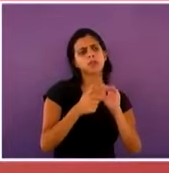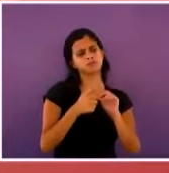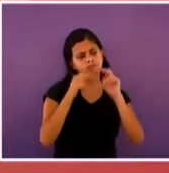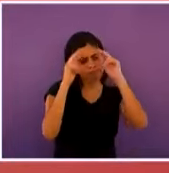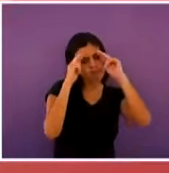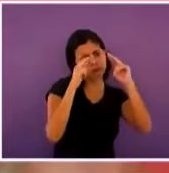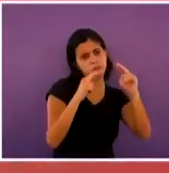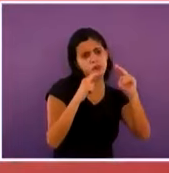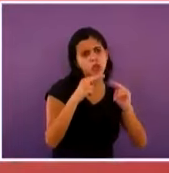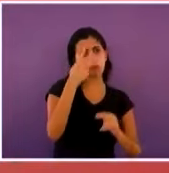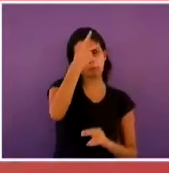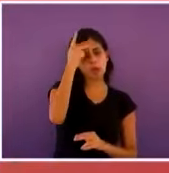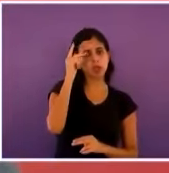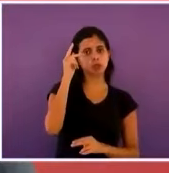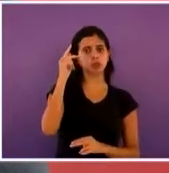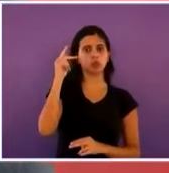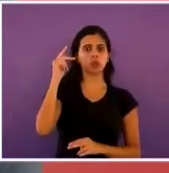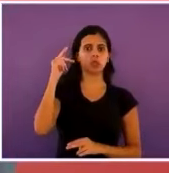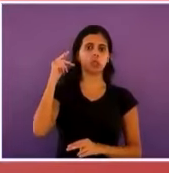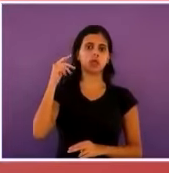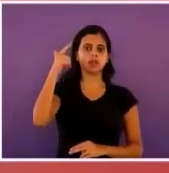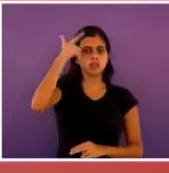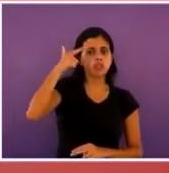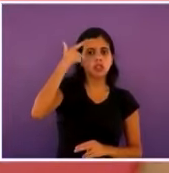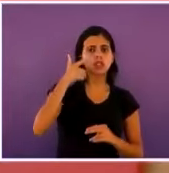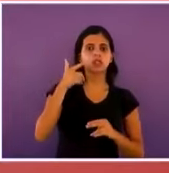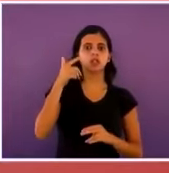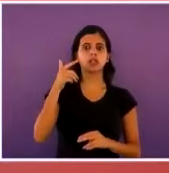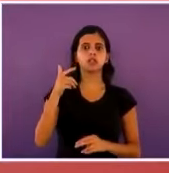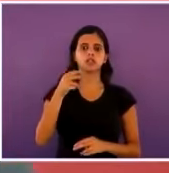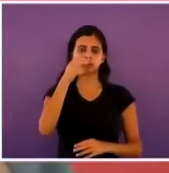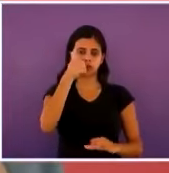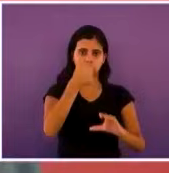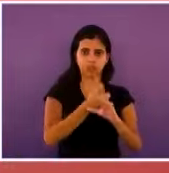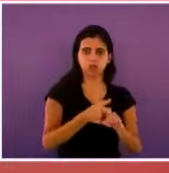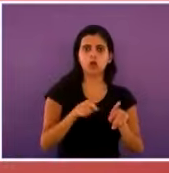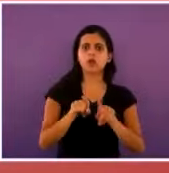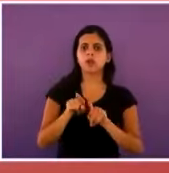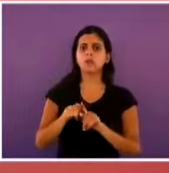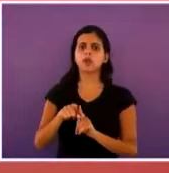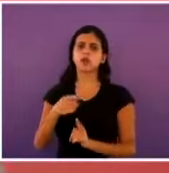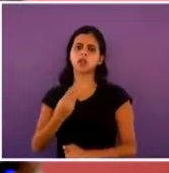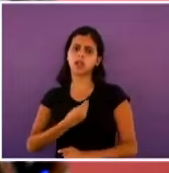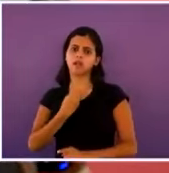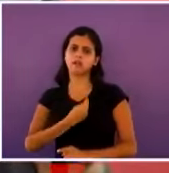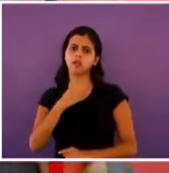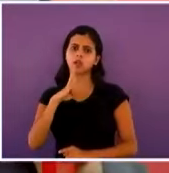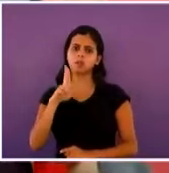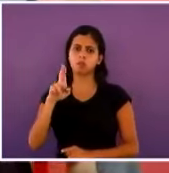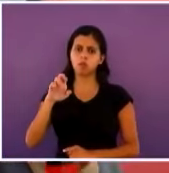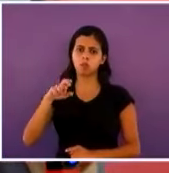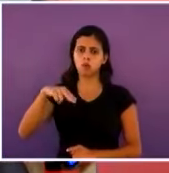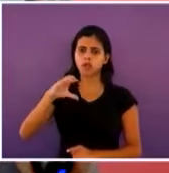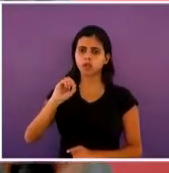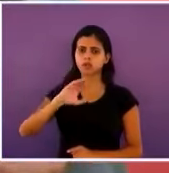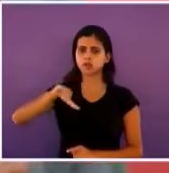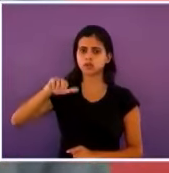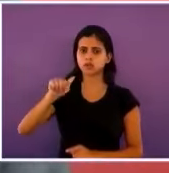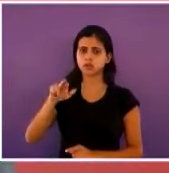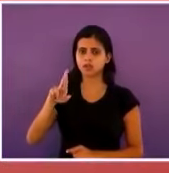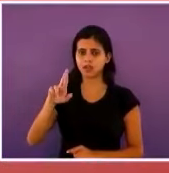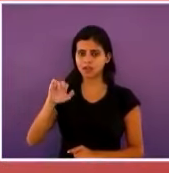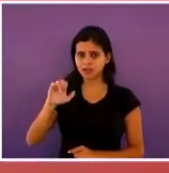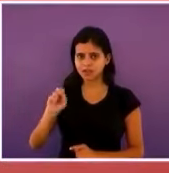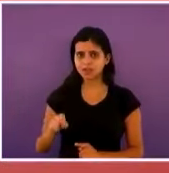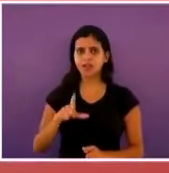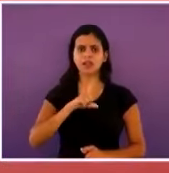From his days in Buenos Aires in Argentina. Desde os seus dias em Buenos Aires, na Argentina. He has many friends in the evangelical